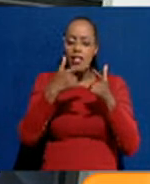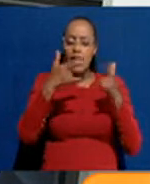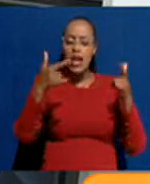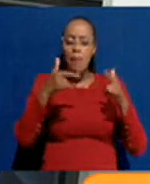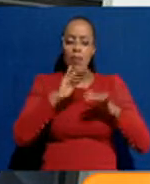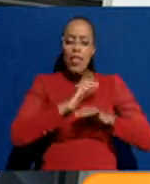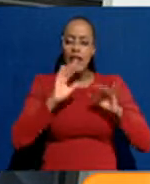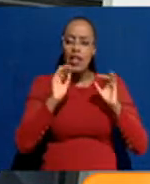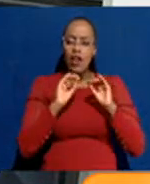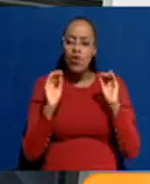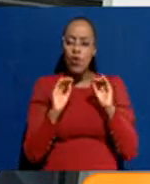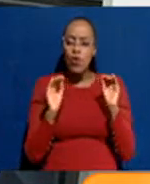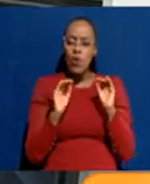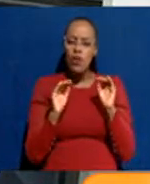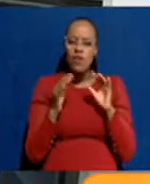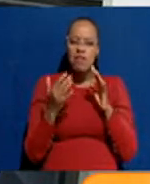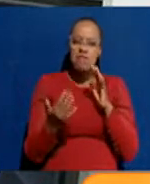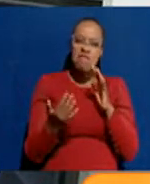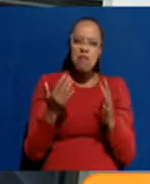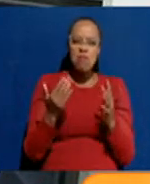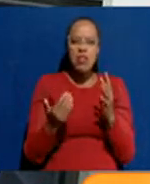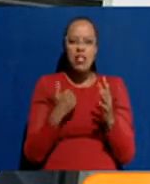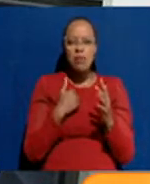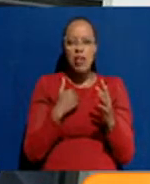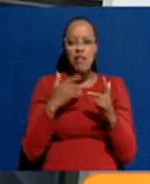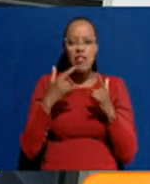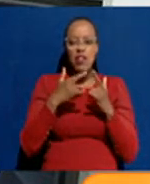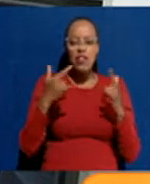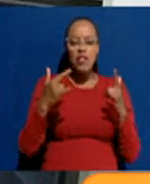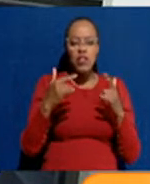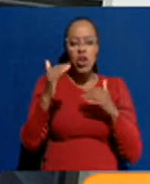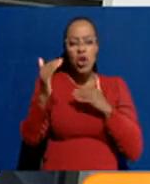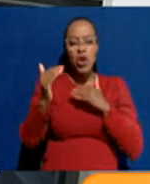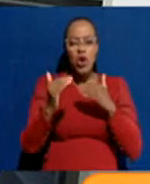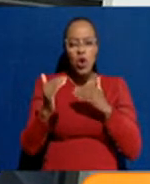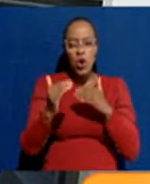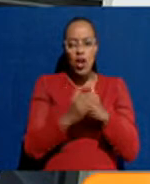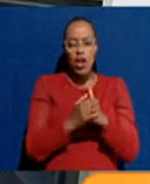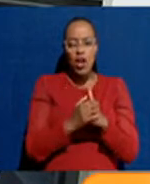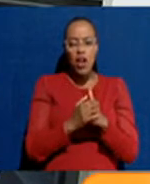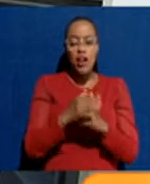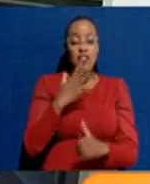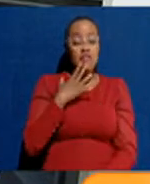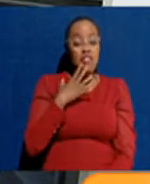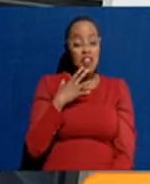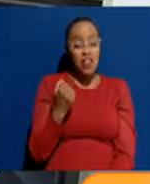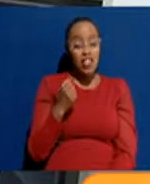deficiency? Possibly we could be having a gap of close to possibly around 500.